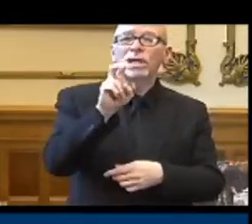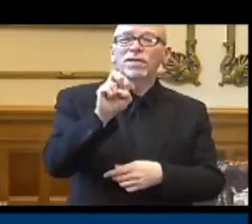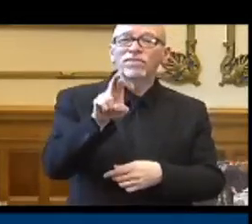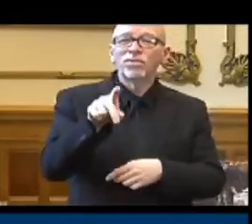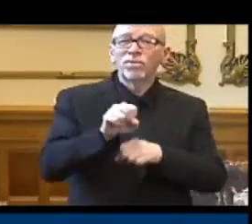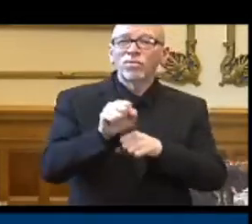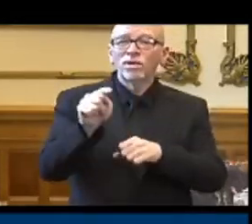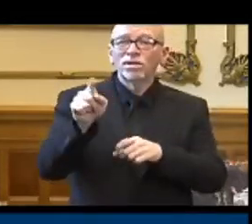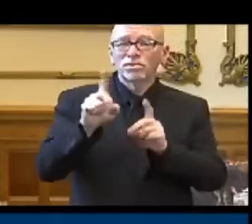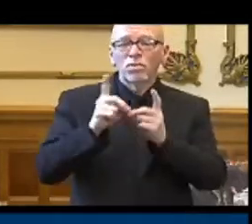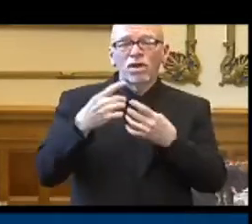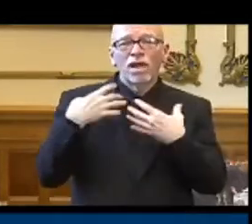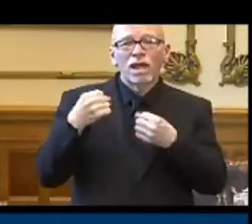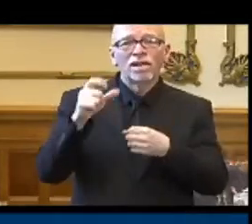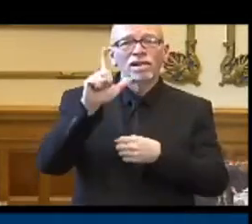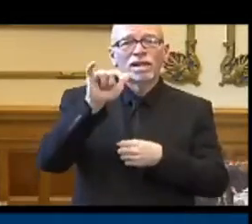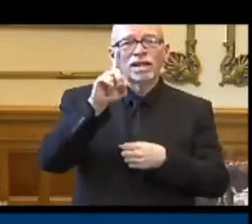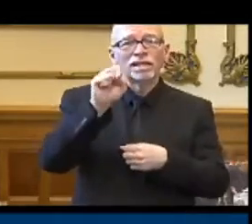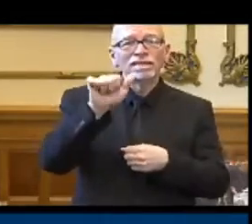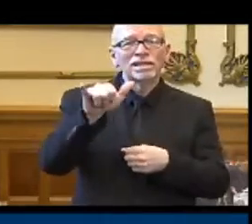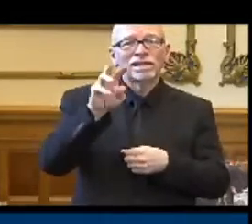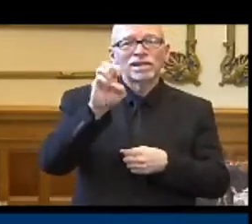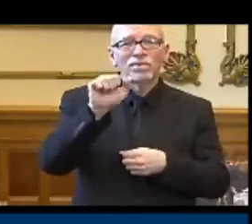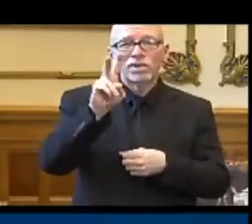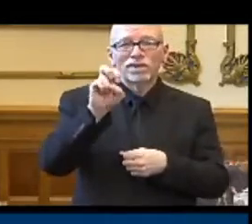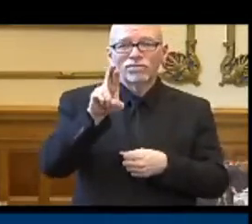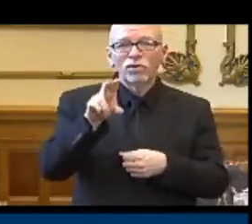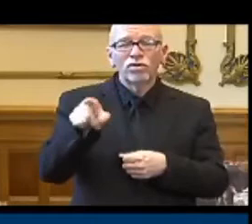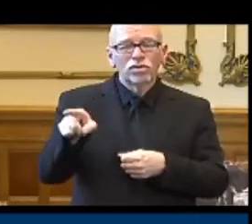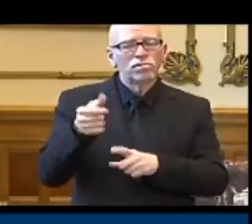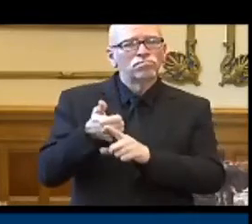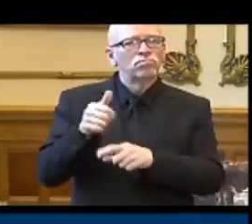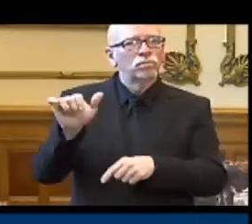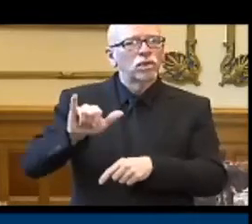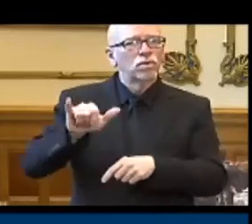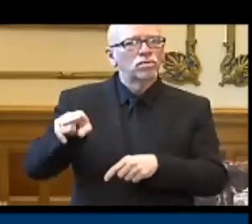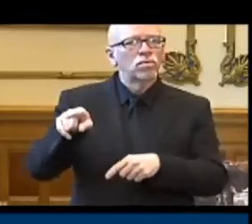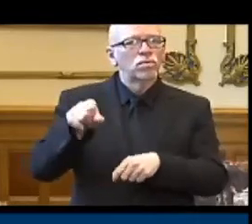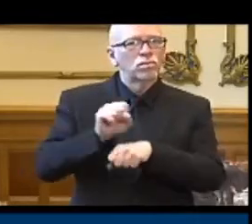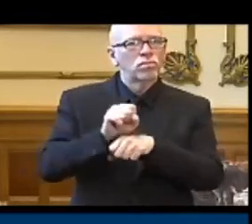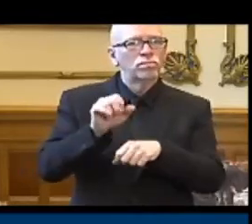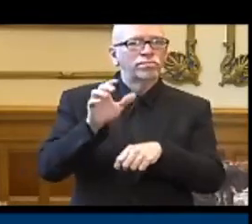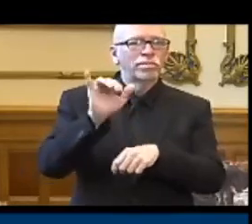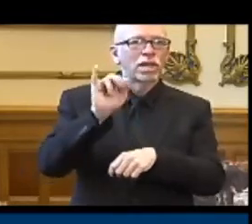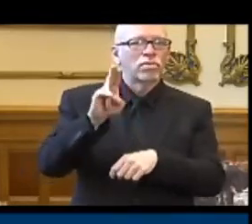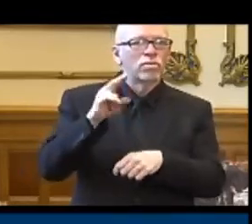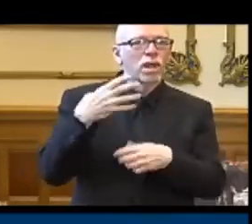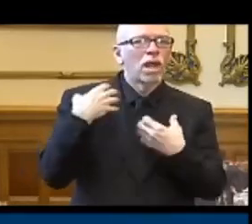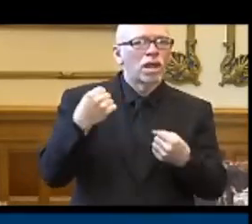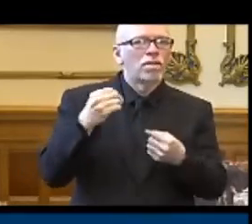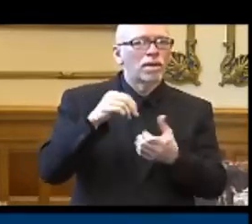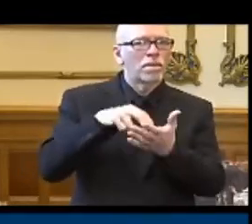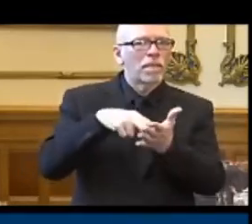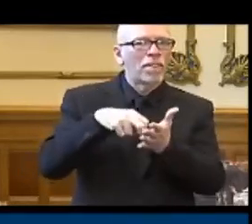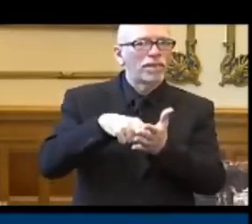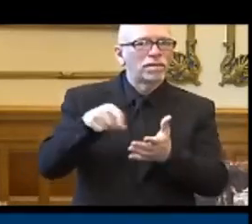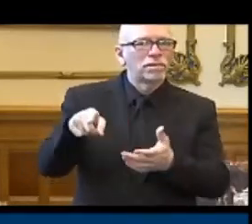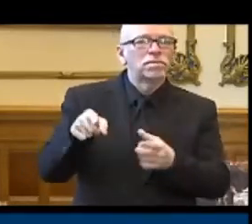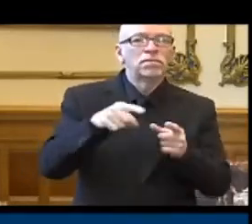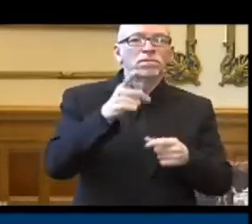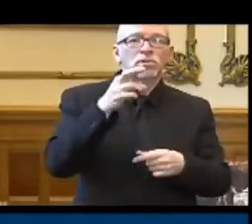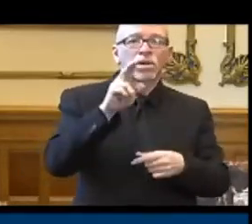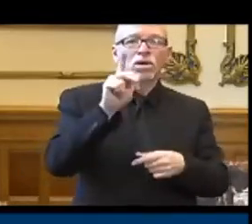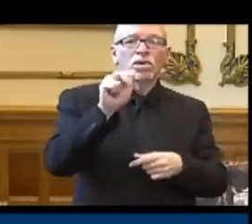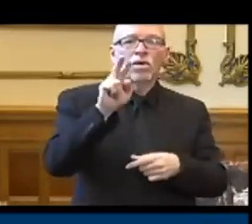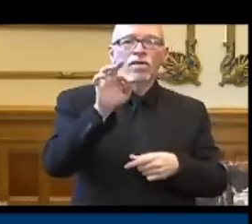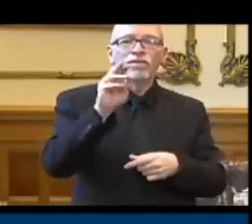at the Department of Health, Lindsay Weaver, also practices at IU Health Methodist. Dr. Kaufman, who you